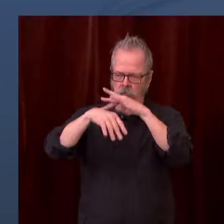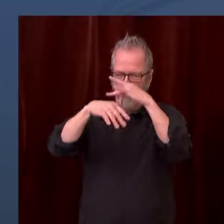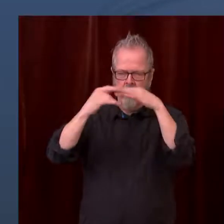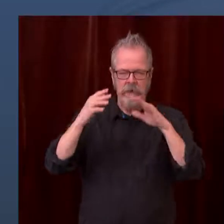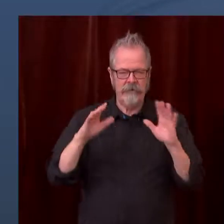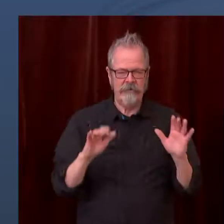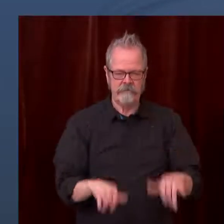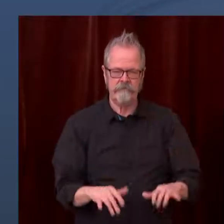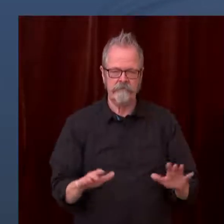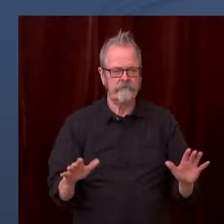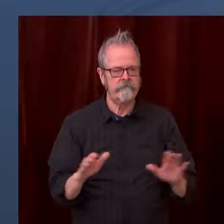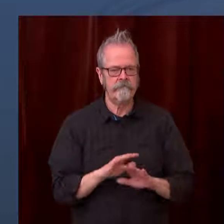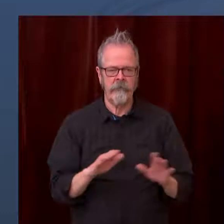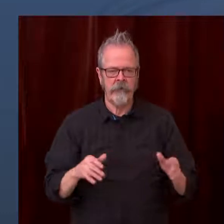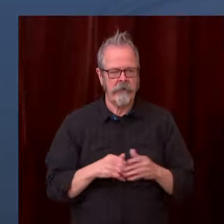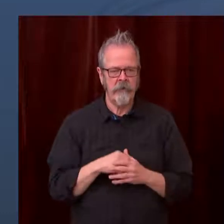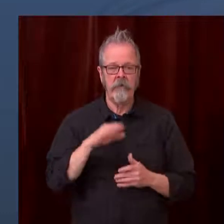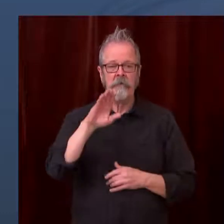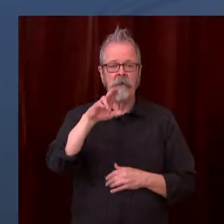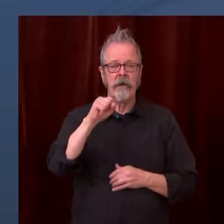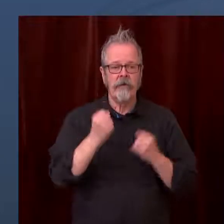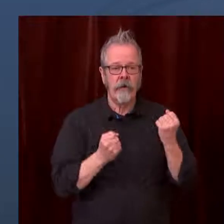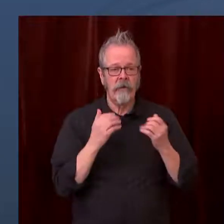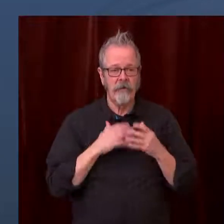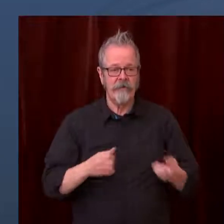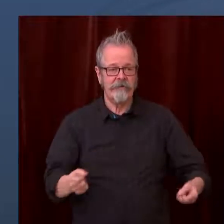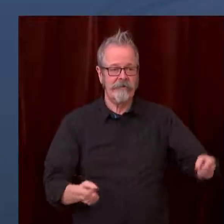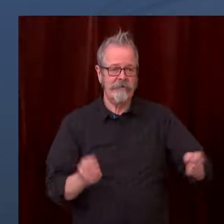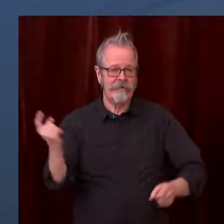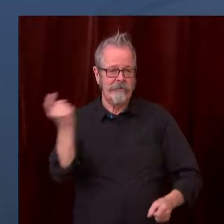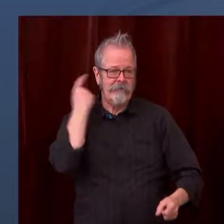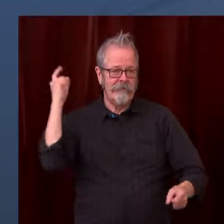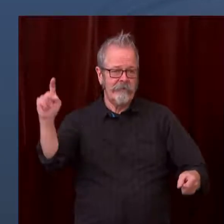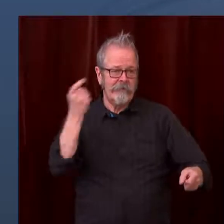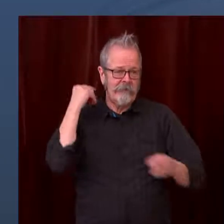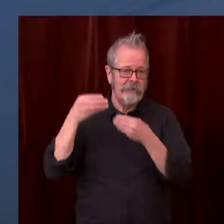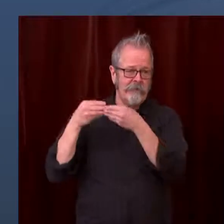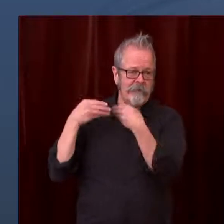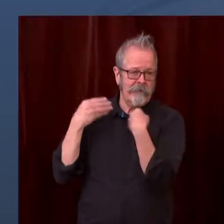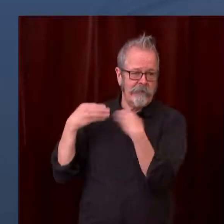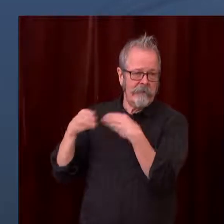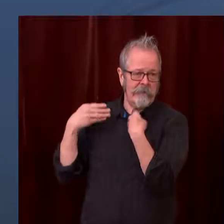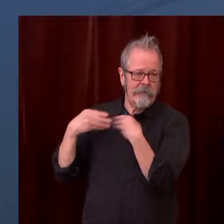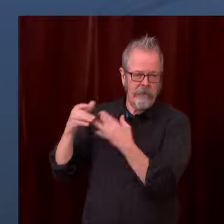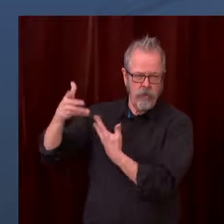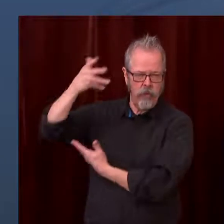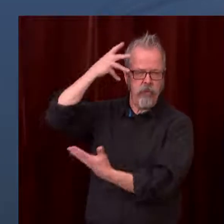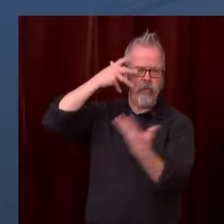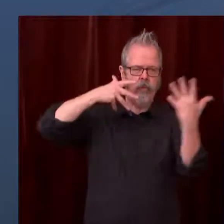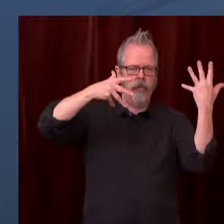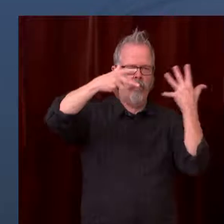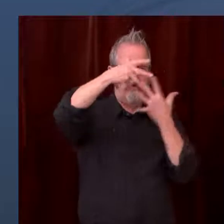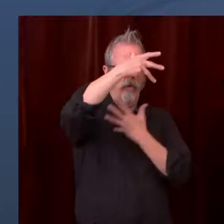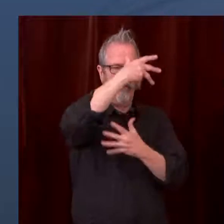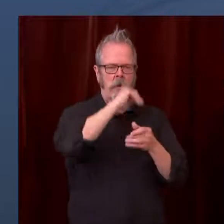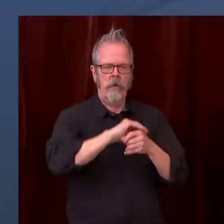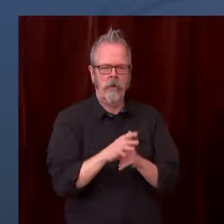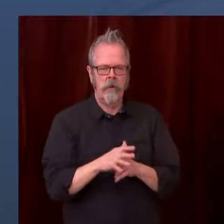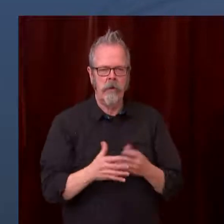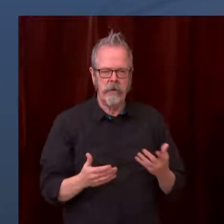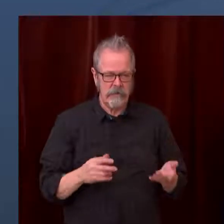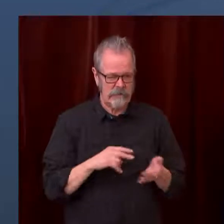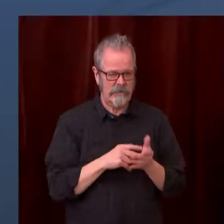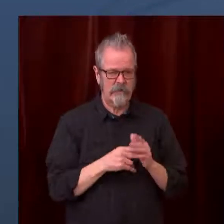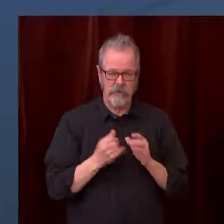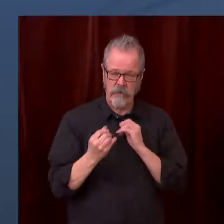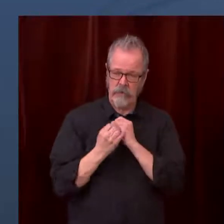to help all of us be able to do and get our work done, that exposes them and certainly makes them at risk for